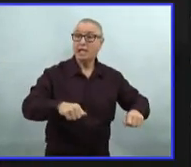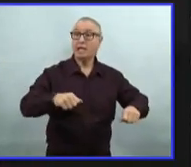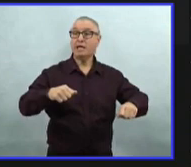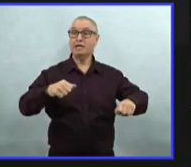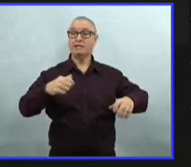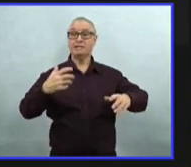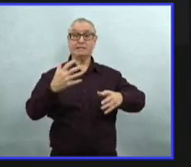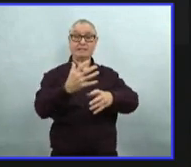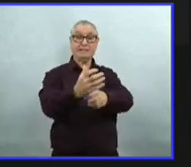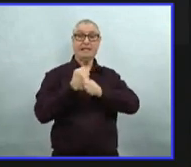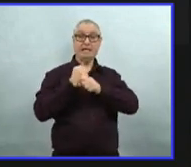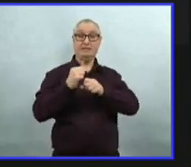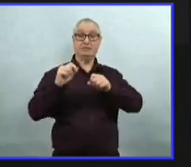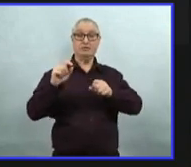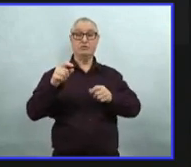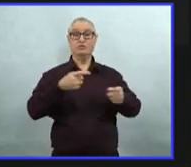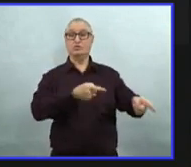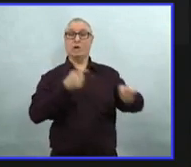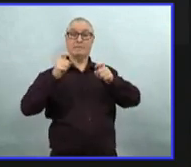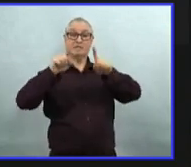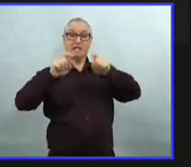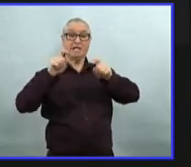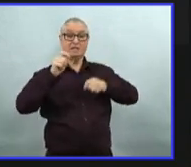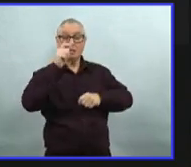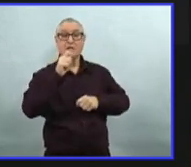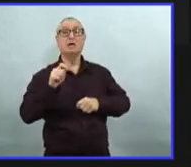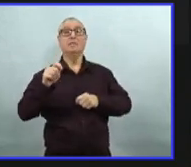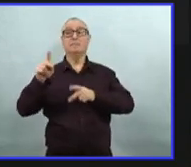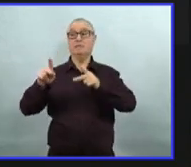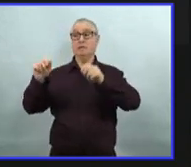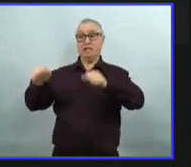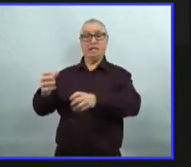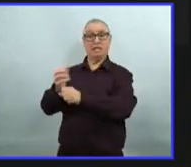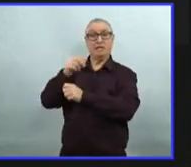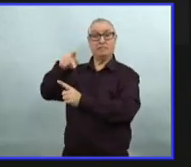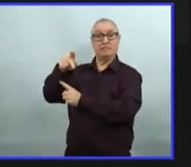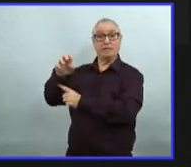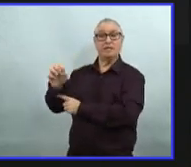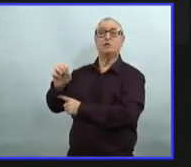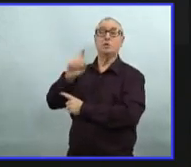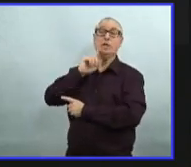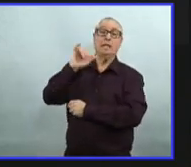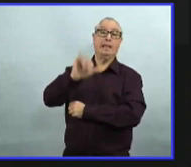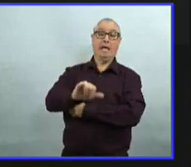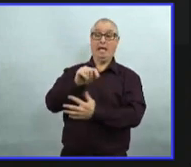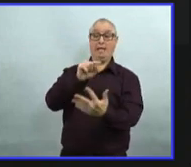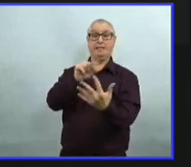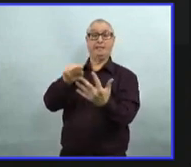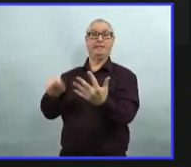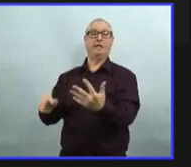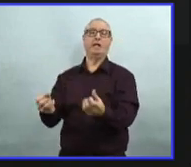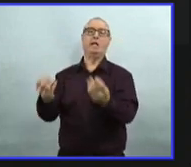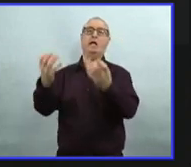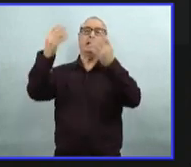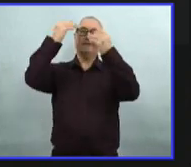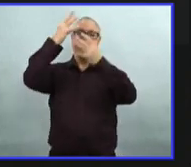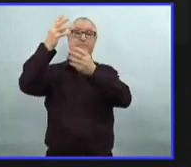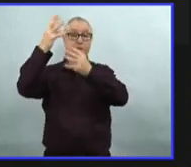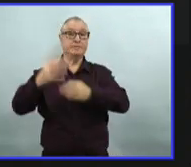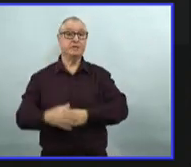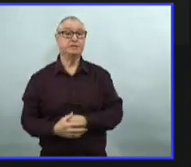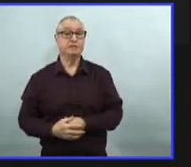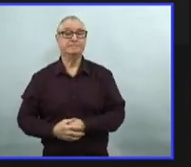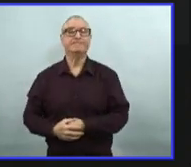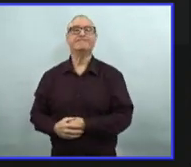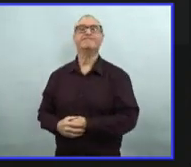From City News, Morgan. Hey, everybody. Thanks so much for the time today. So I was speaking